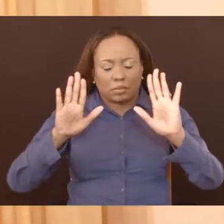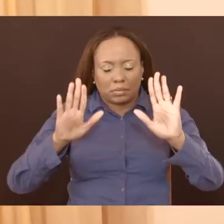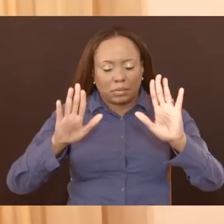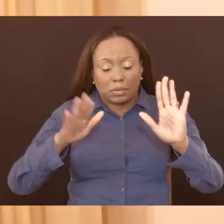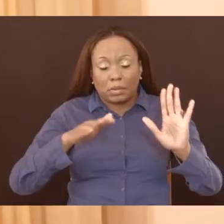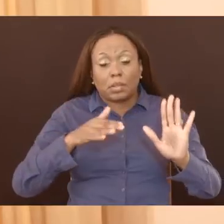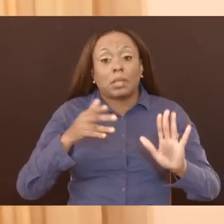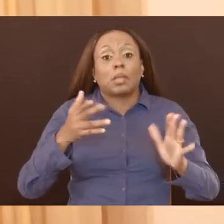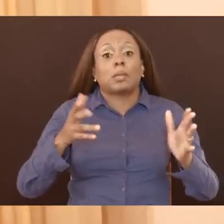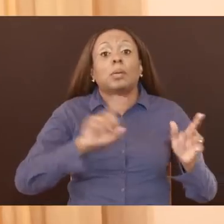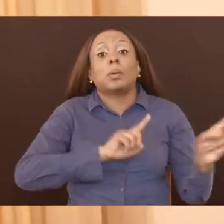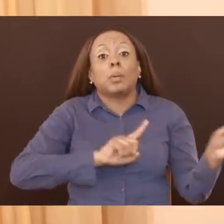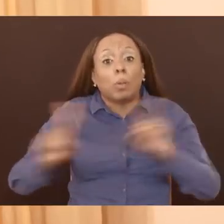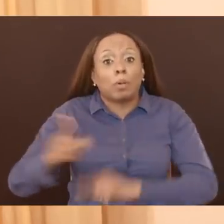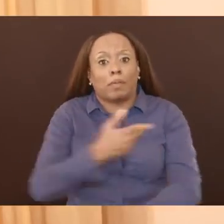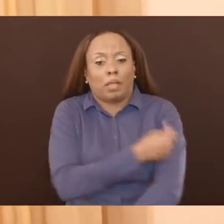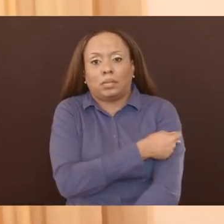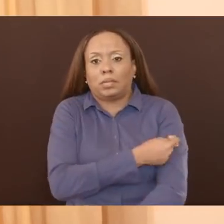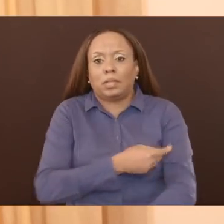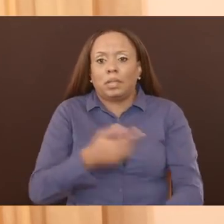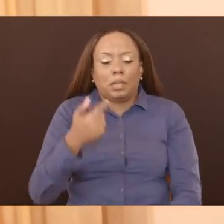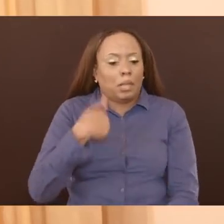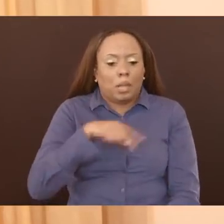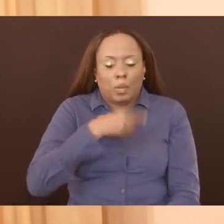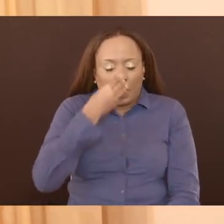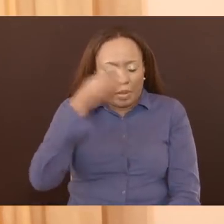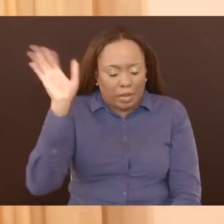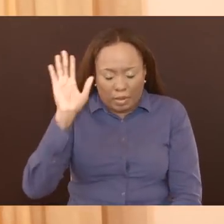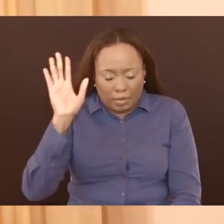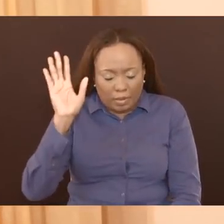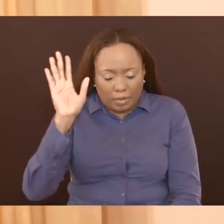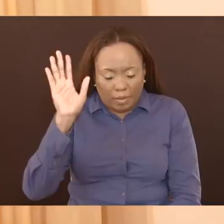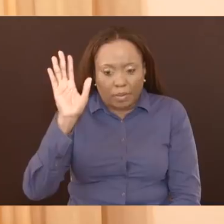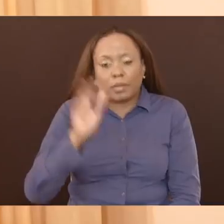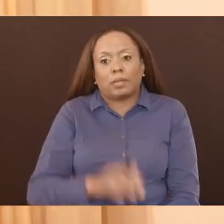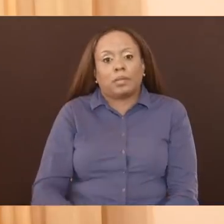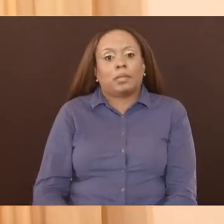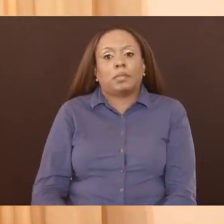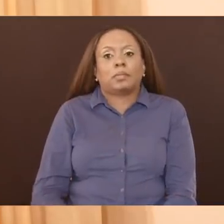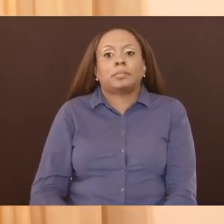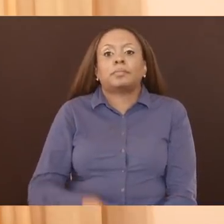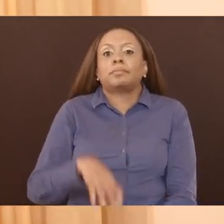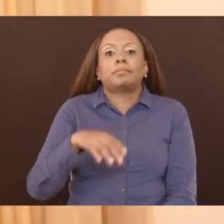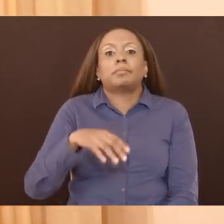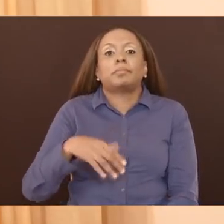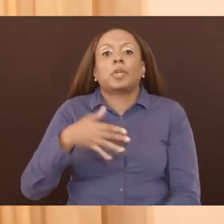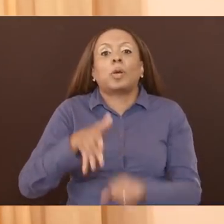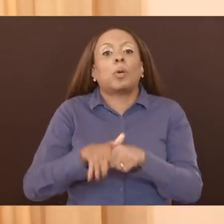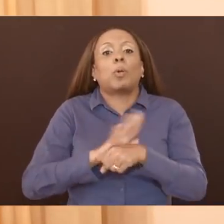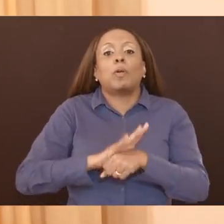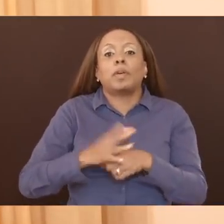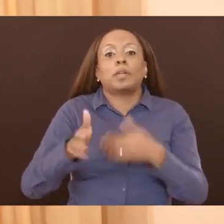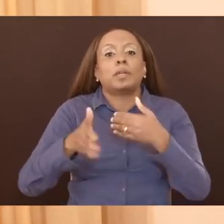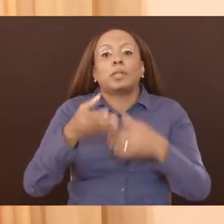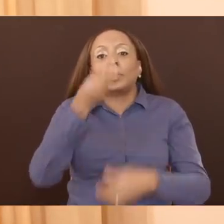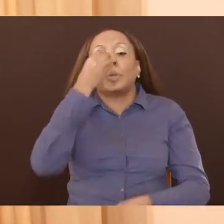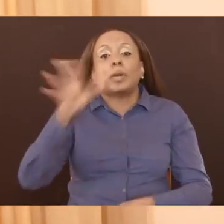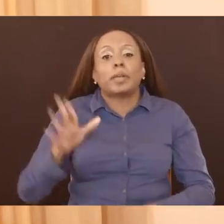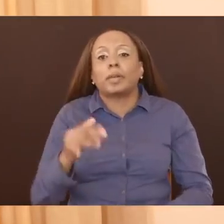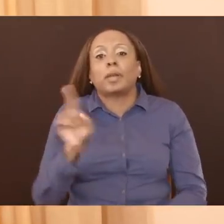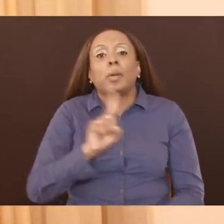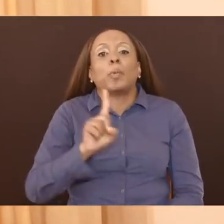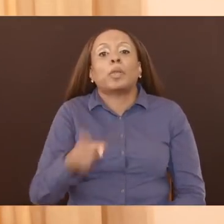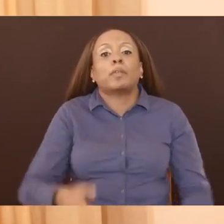here, nothing like that. Take the vaccine, because the vaccine doesn't the virus doesn't ask you where you're born or how you get here either.